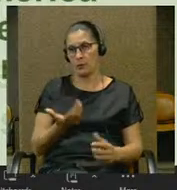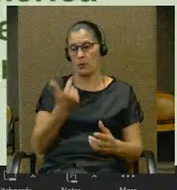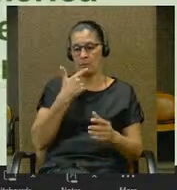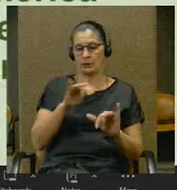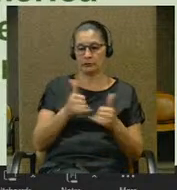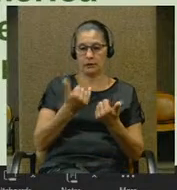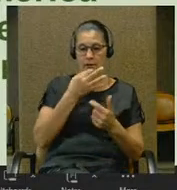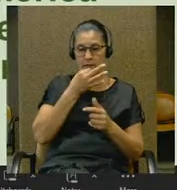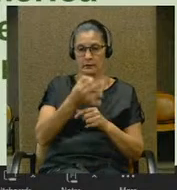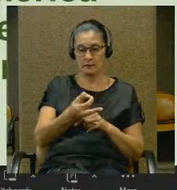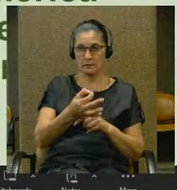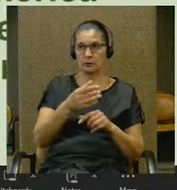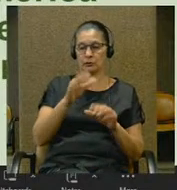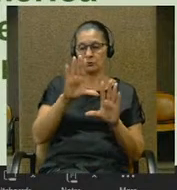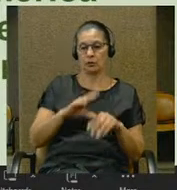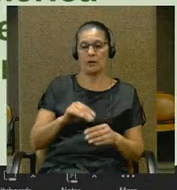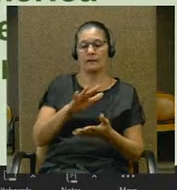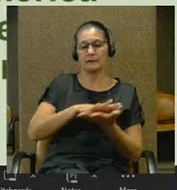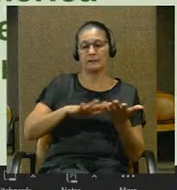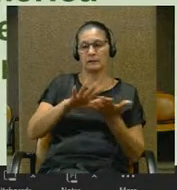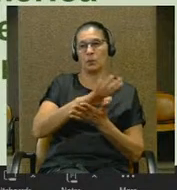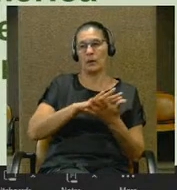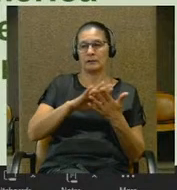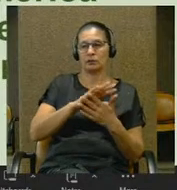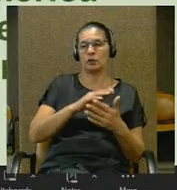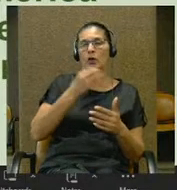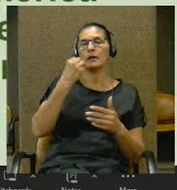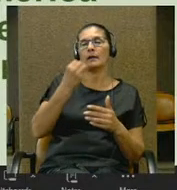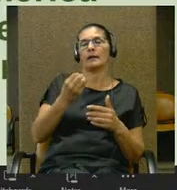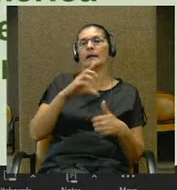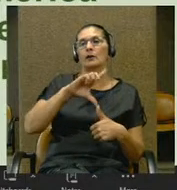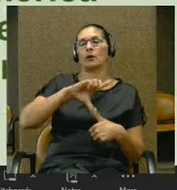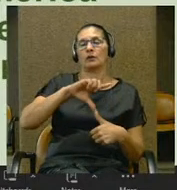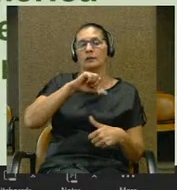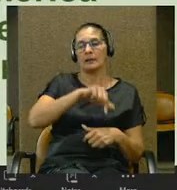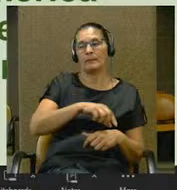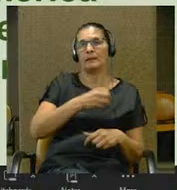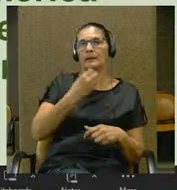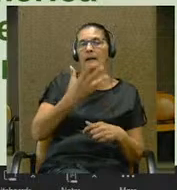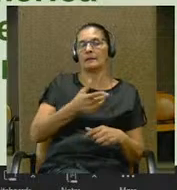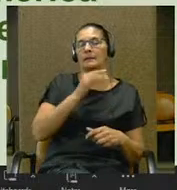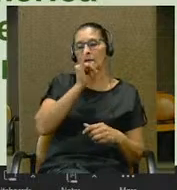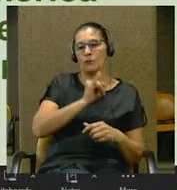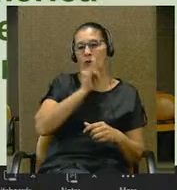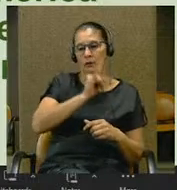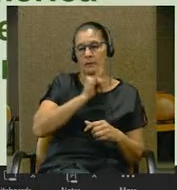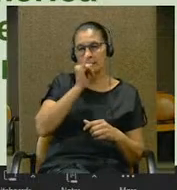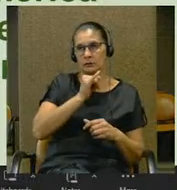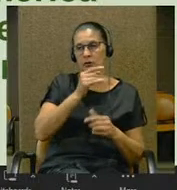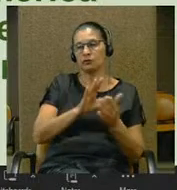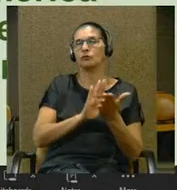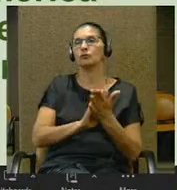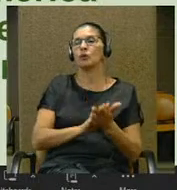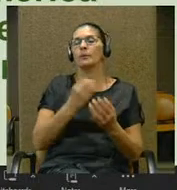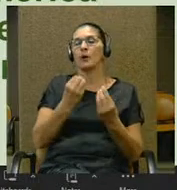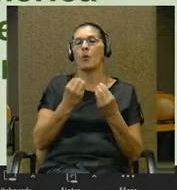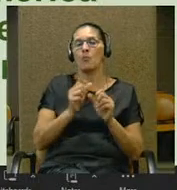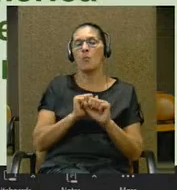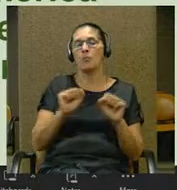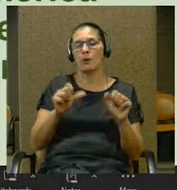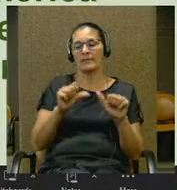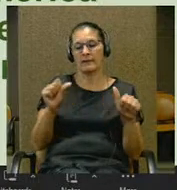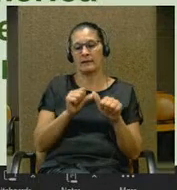Obviously, as we've already heard, this situation in North America gives us very useful information